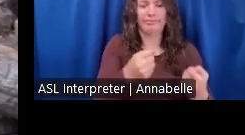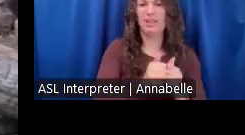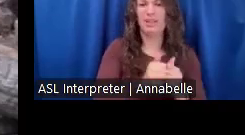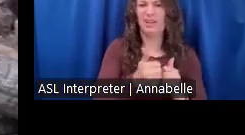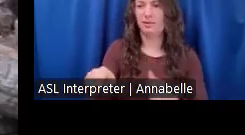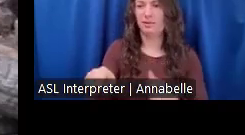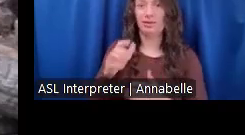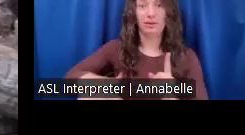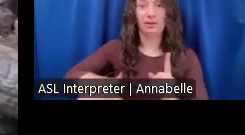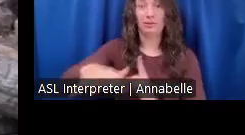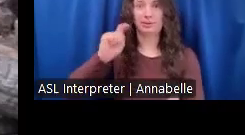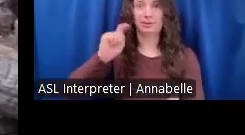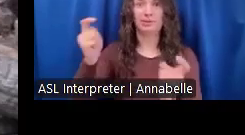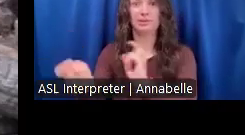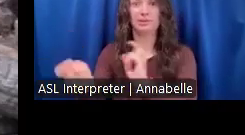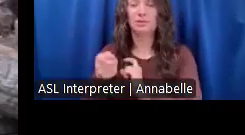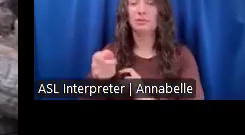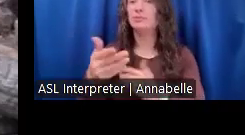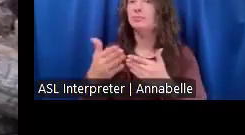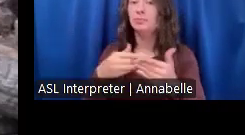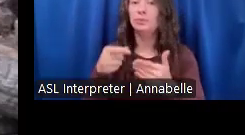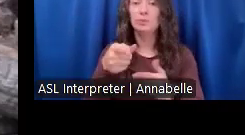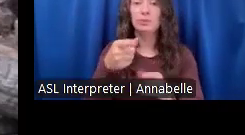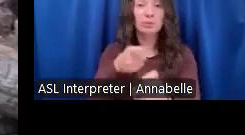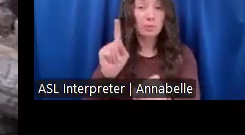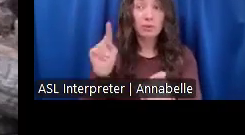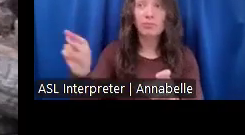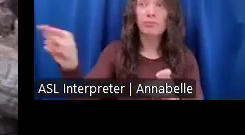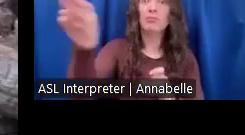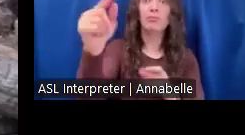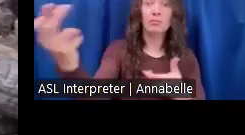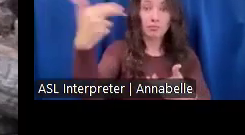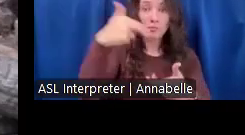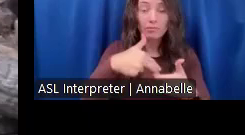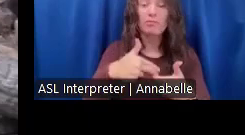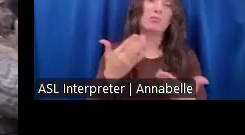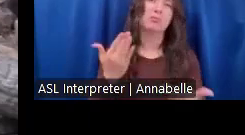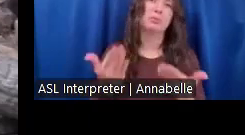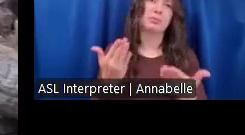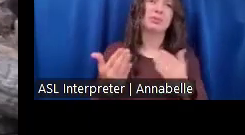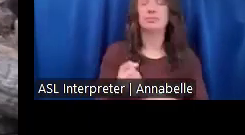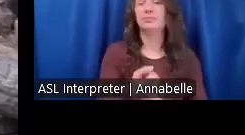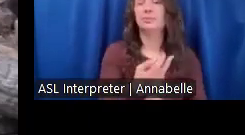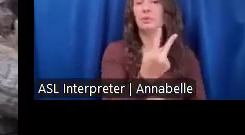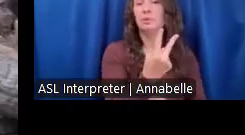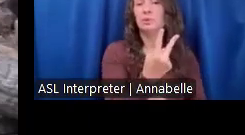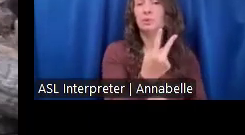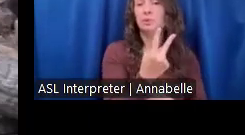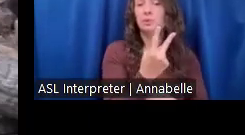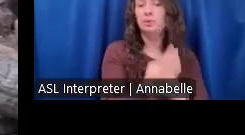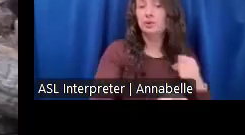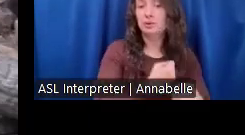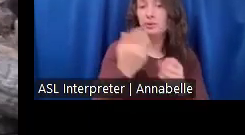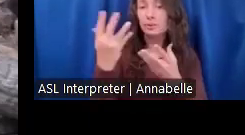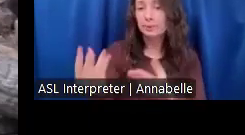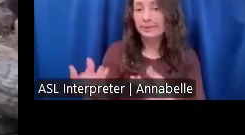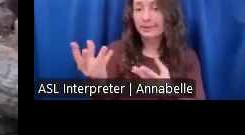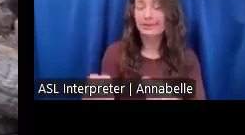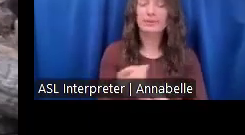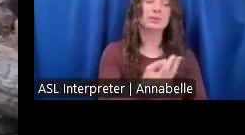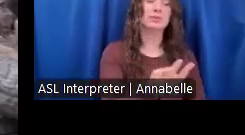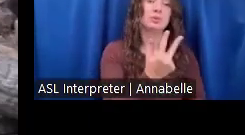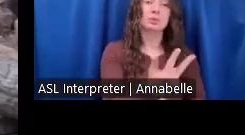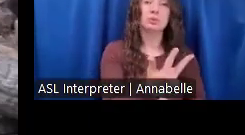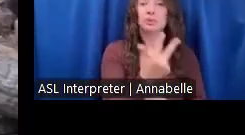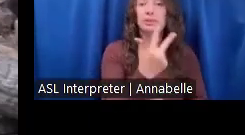from today, obviously there's either a too wet year, too dry year, too warm year, or a radically warm year